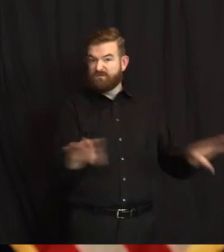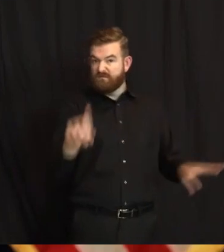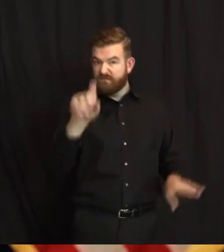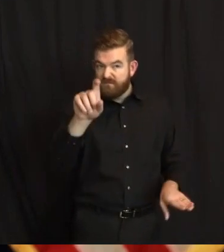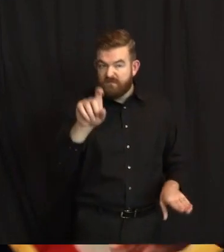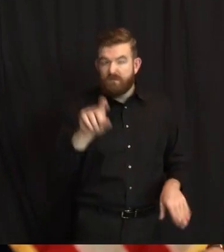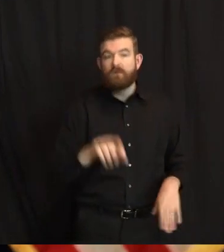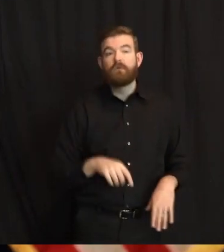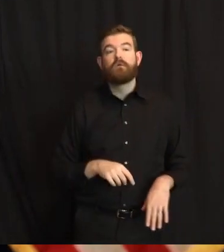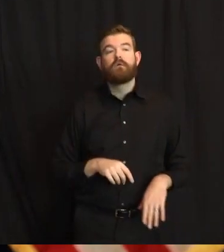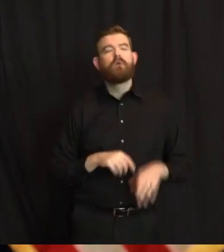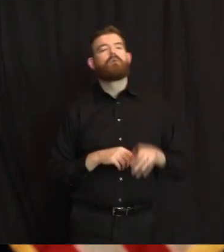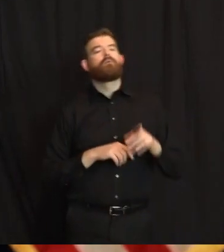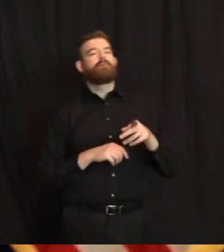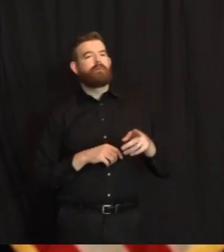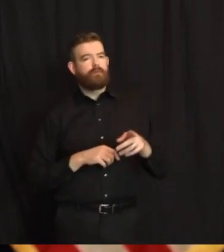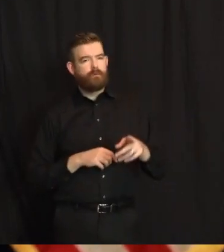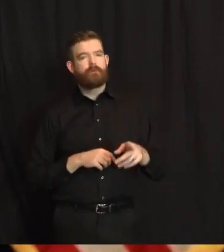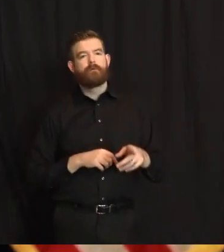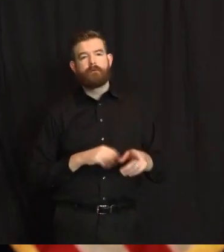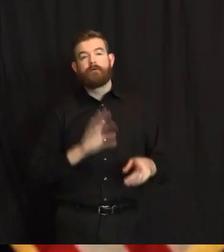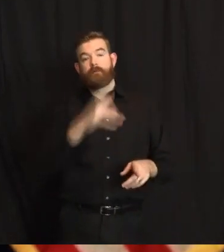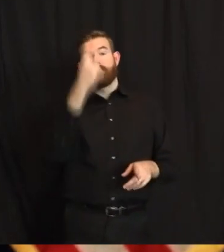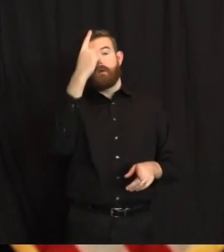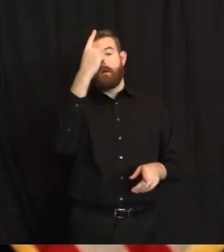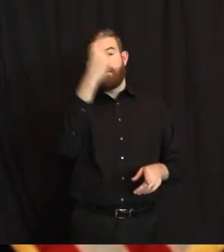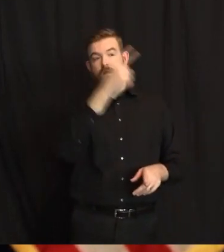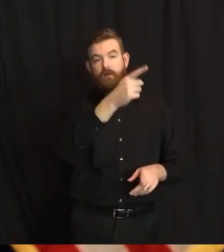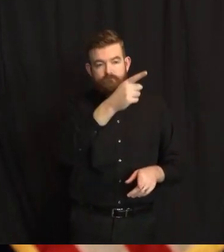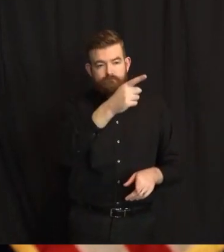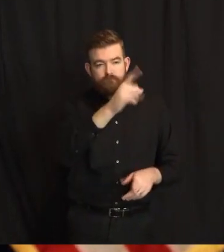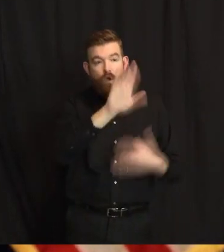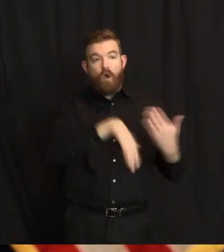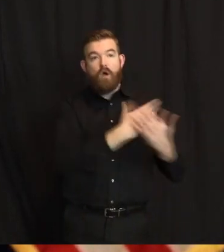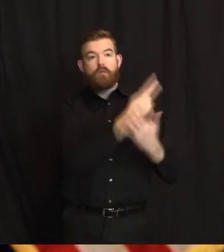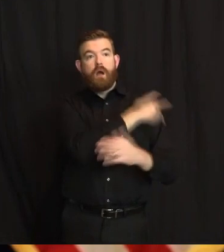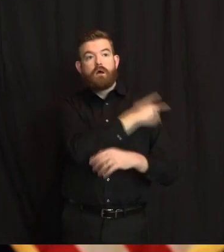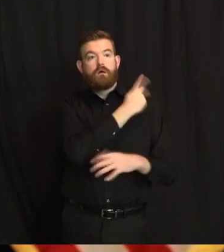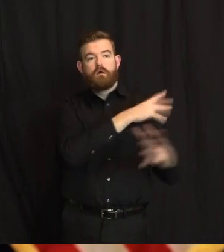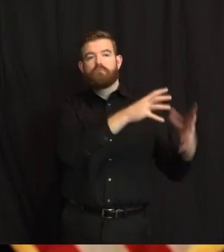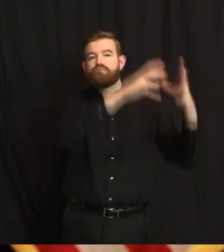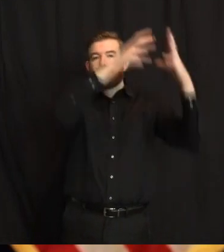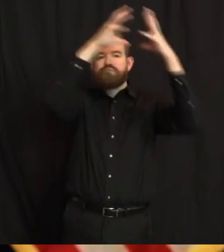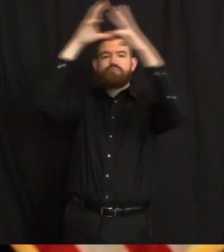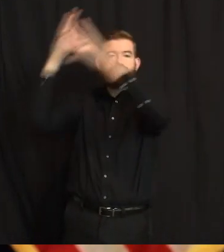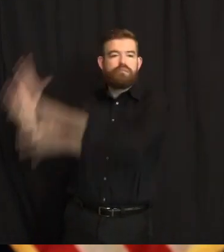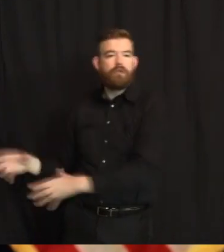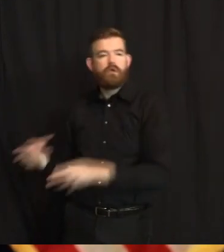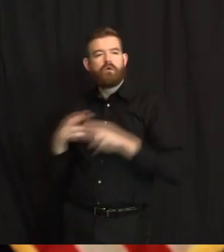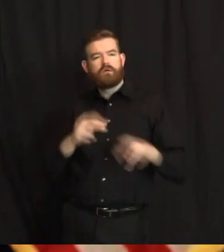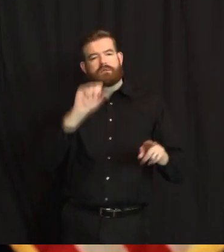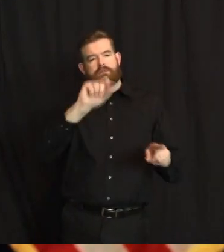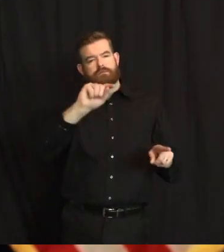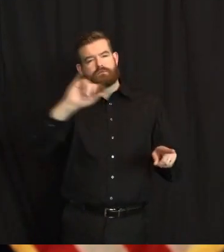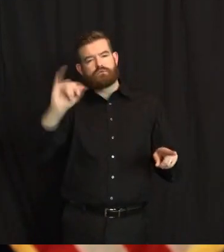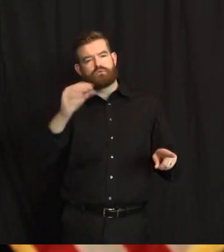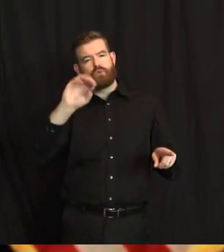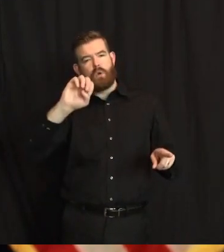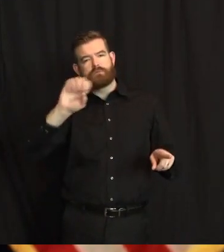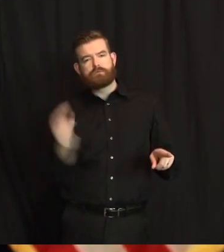St. one- Joe's, right? Yeah, St. Joe's, one total relocation. And actually, with that facility has been totally cleaned